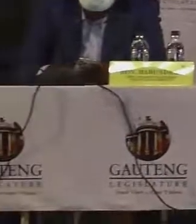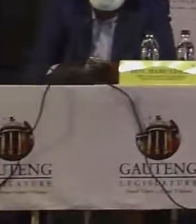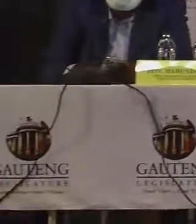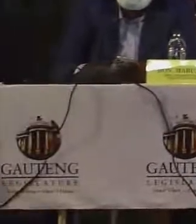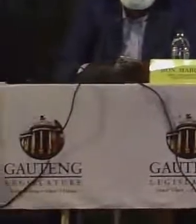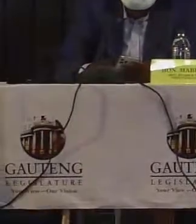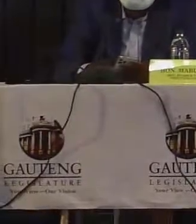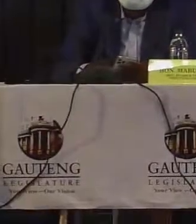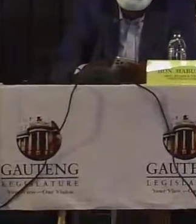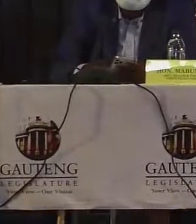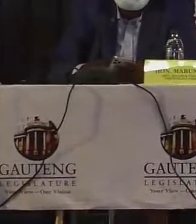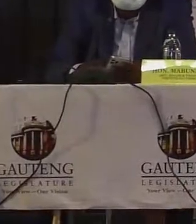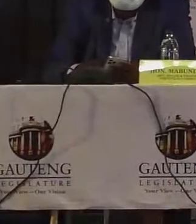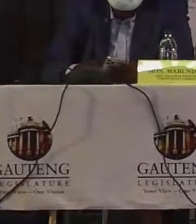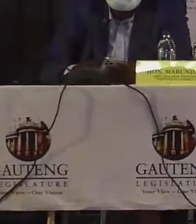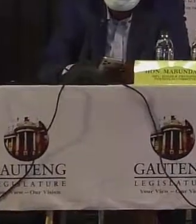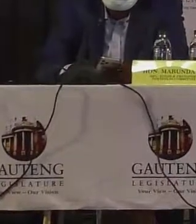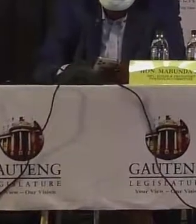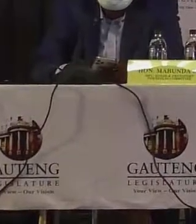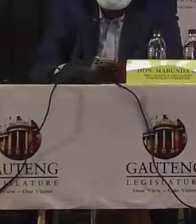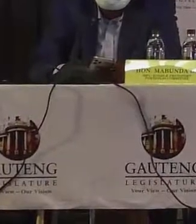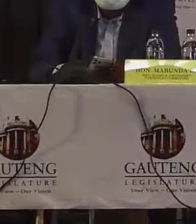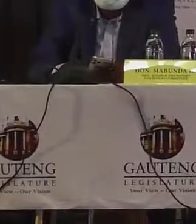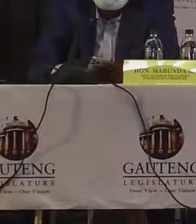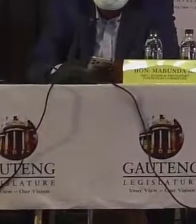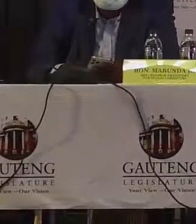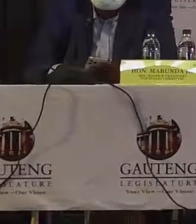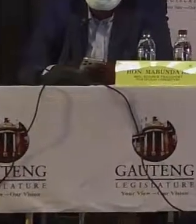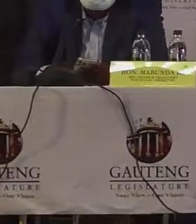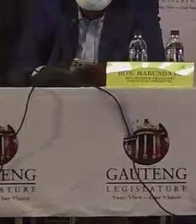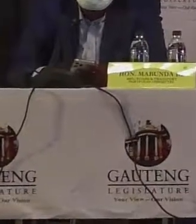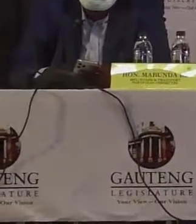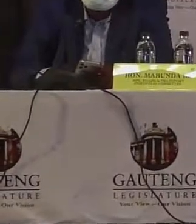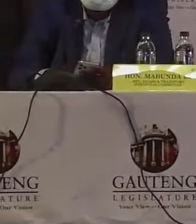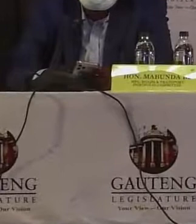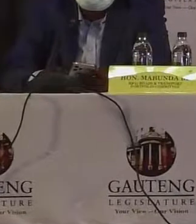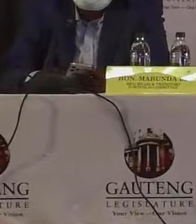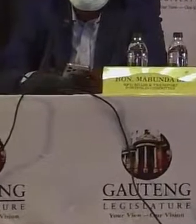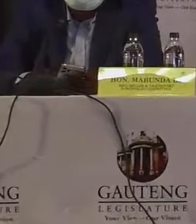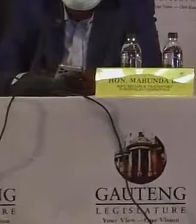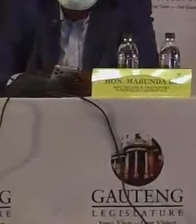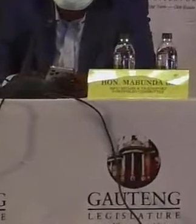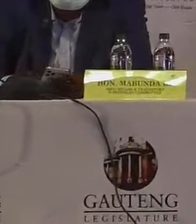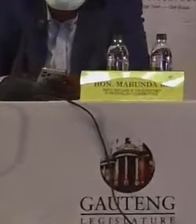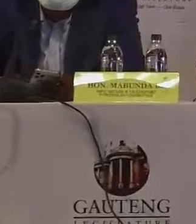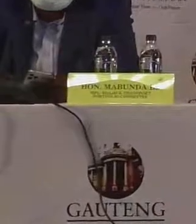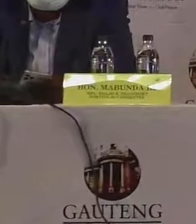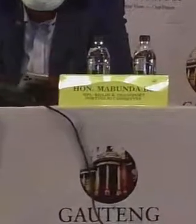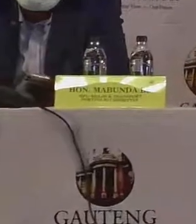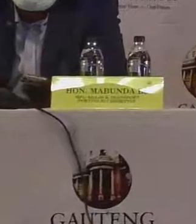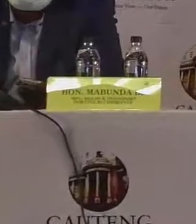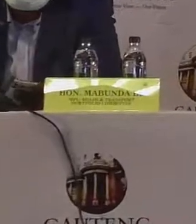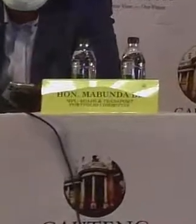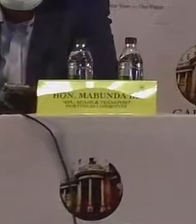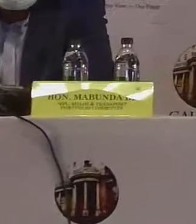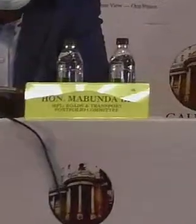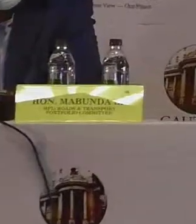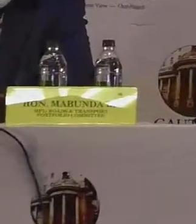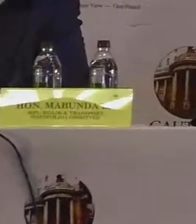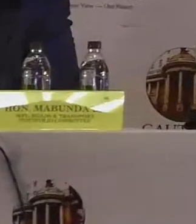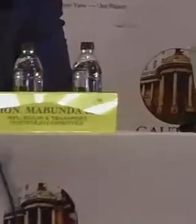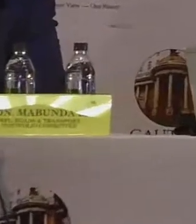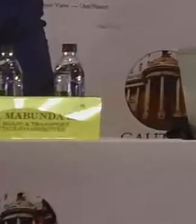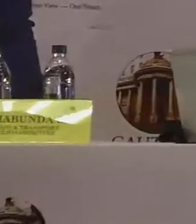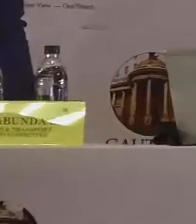the apologies. Members, there is an agenda which was circulated to yourselves. I would ask again